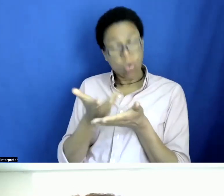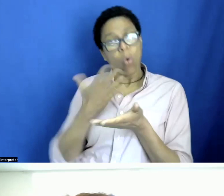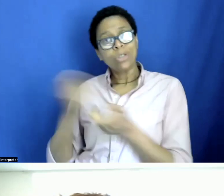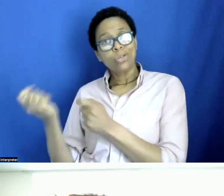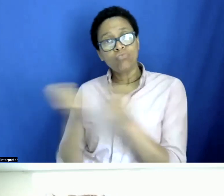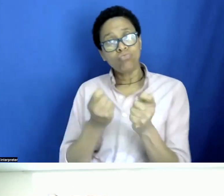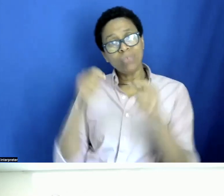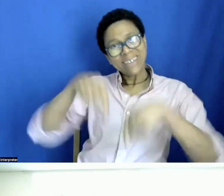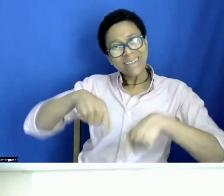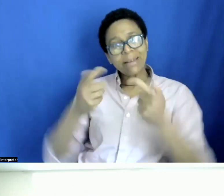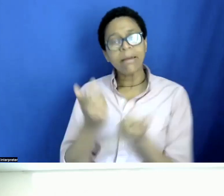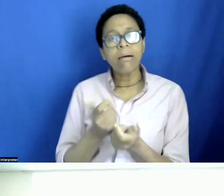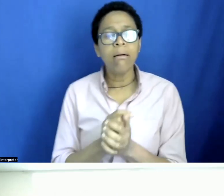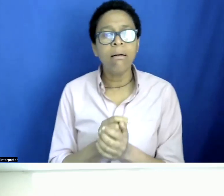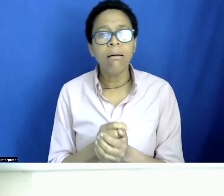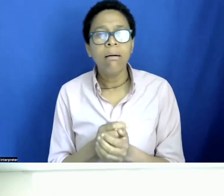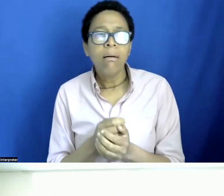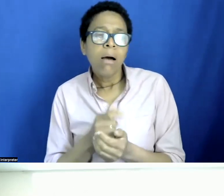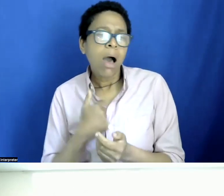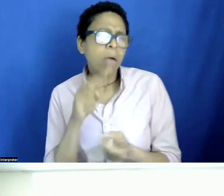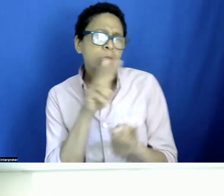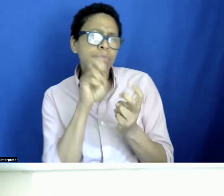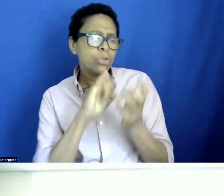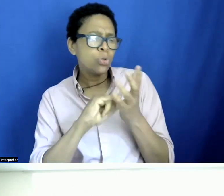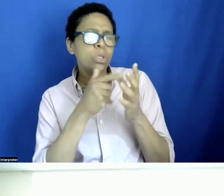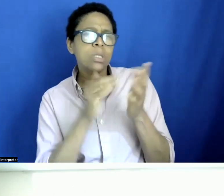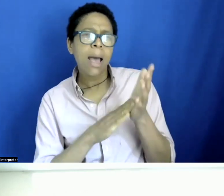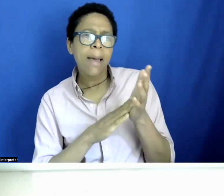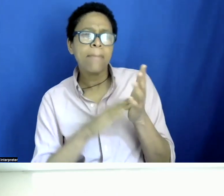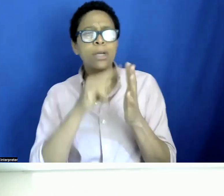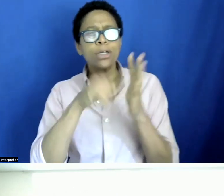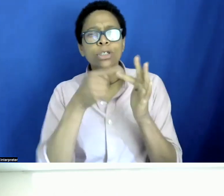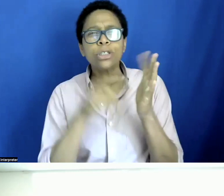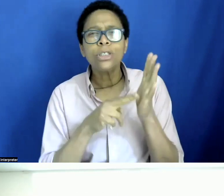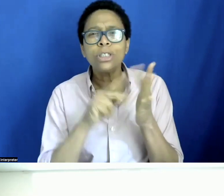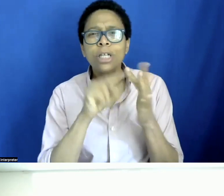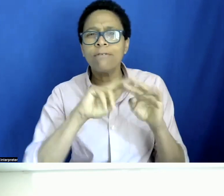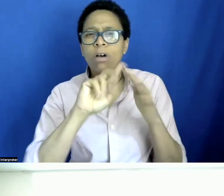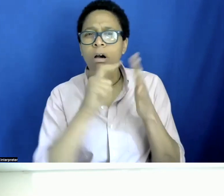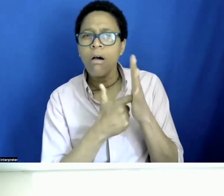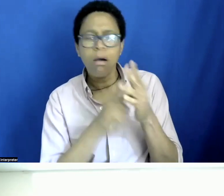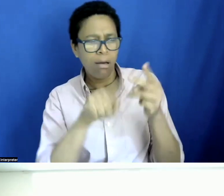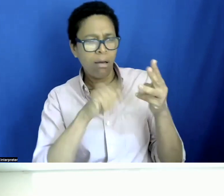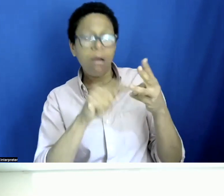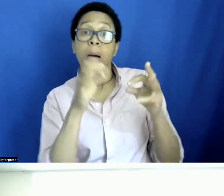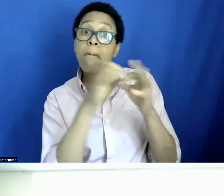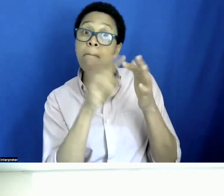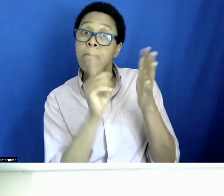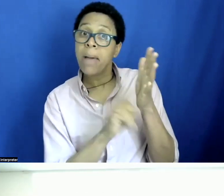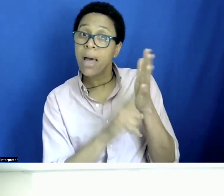they're, listening to Samantha and Jennifer and Belle talk there. A lot of the things that we